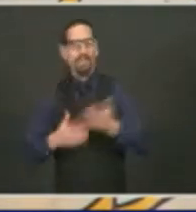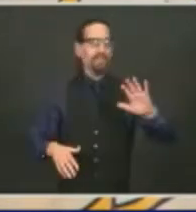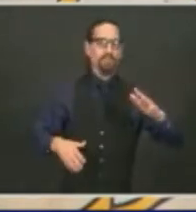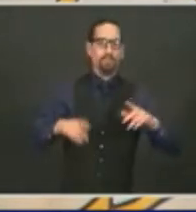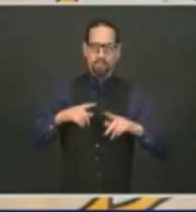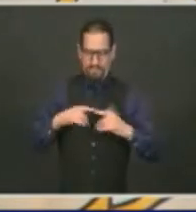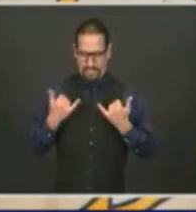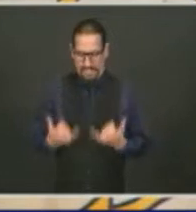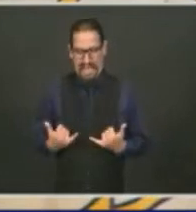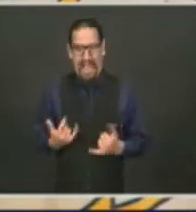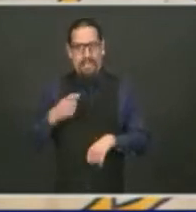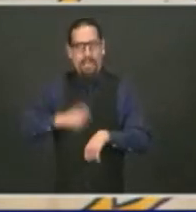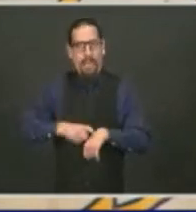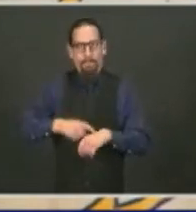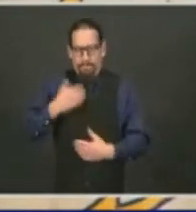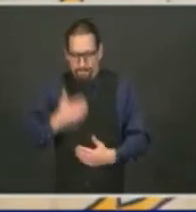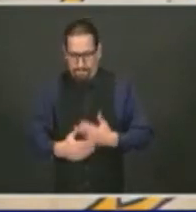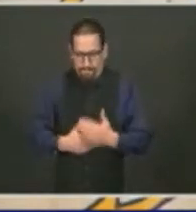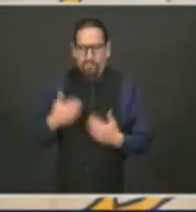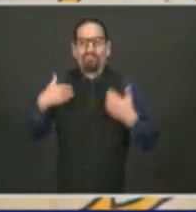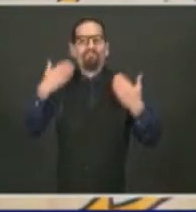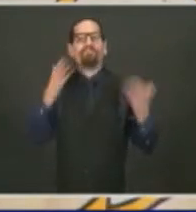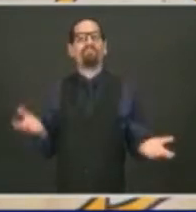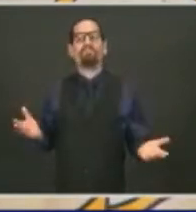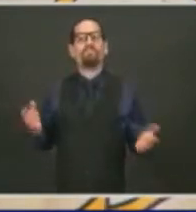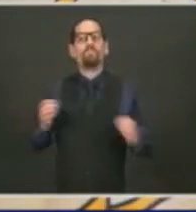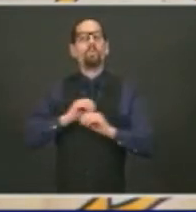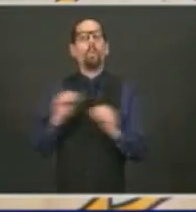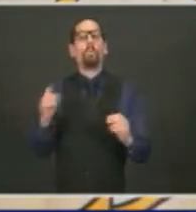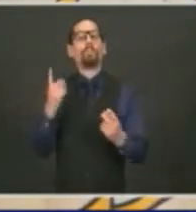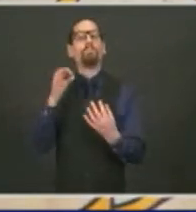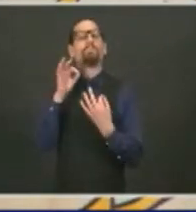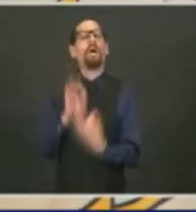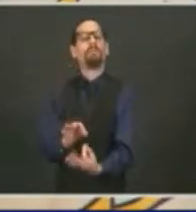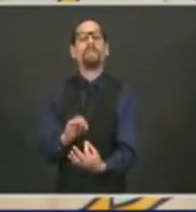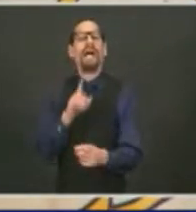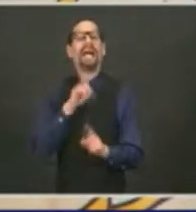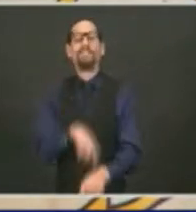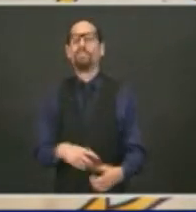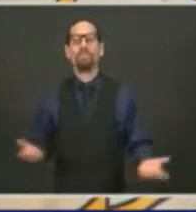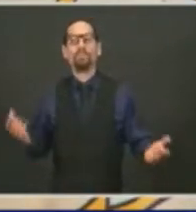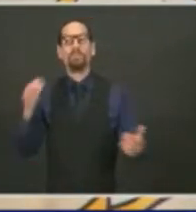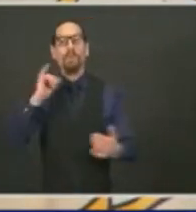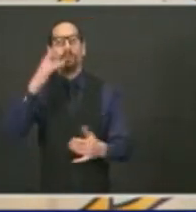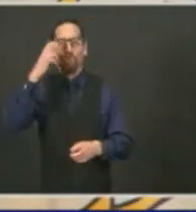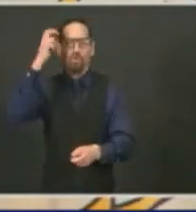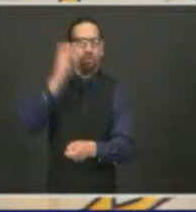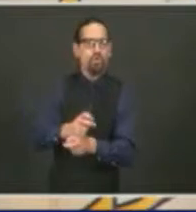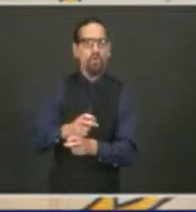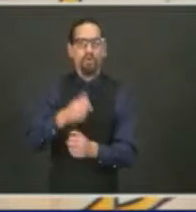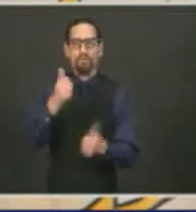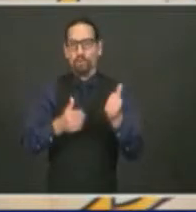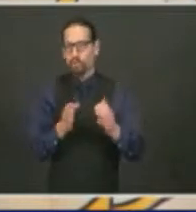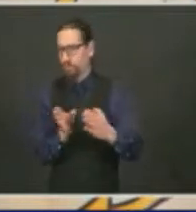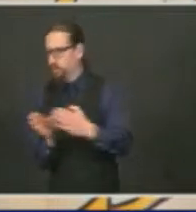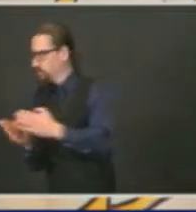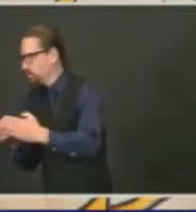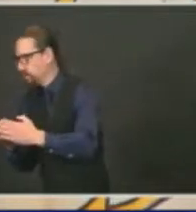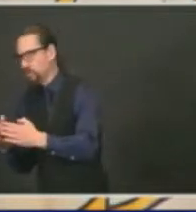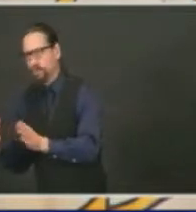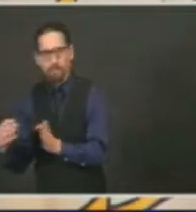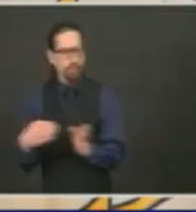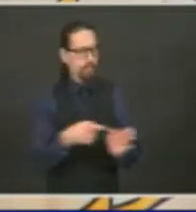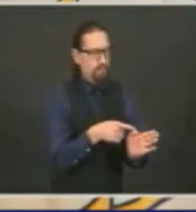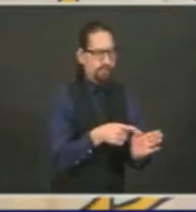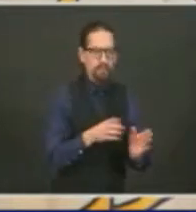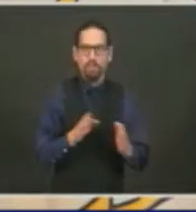perfect answer. That's what has made this so hard to manage through, because there's this constant tension between the economy and public health,